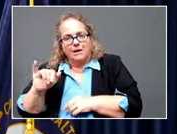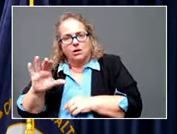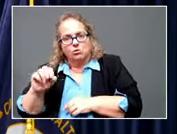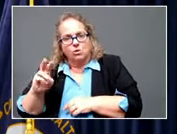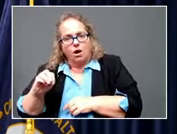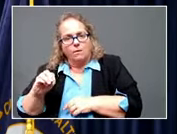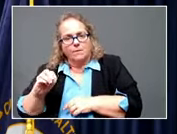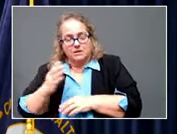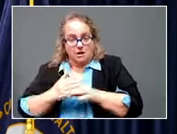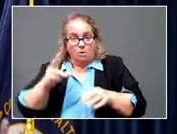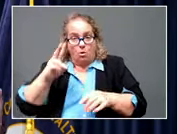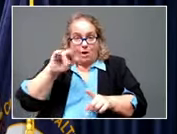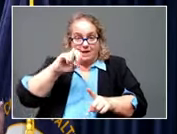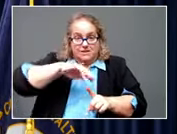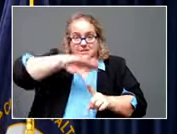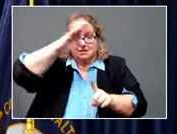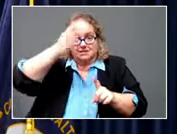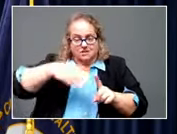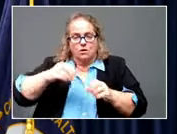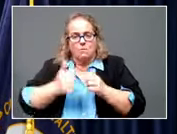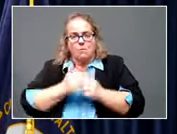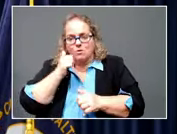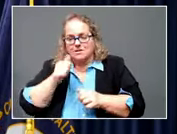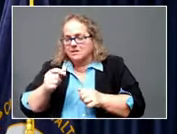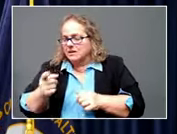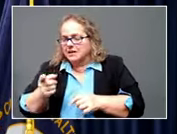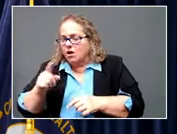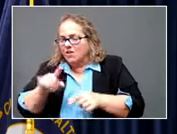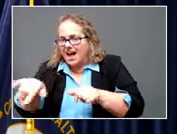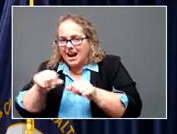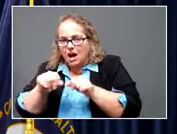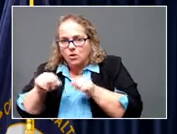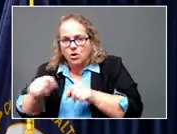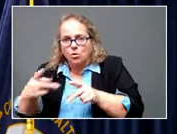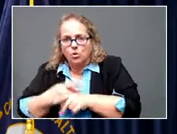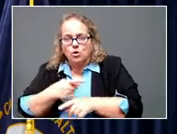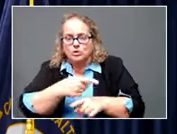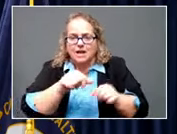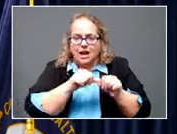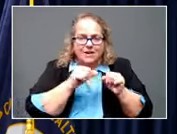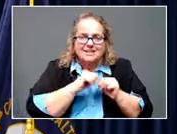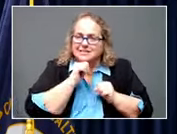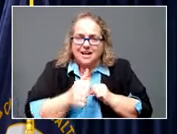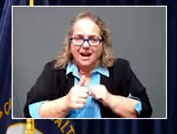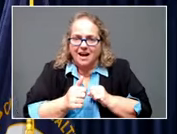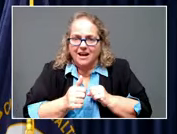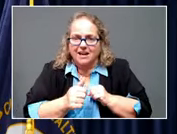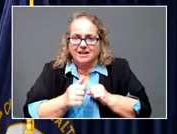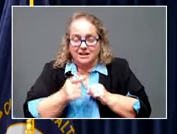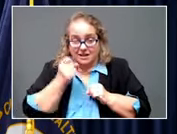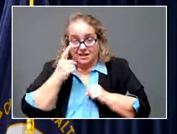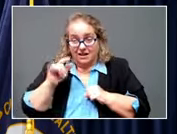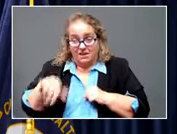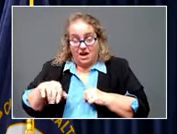regionally. It doesn't happen all nationwide at the same time. I know that this is a different variant, but whether Delta drove people to get